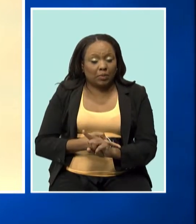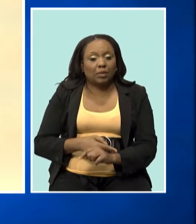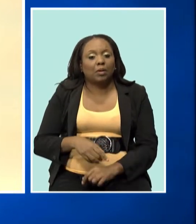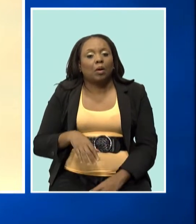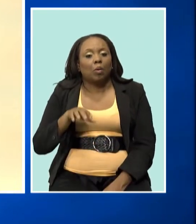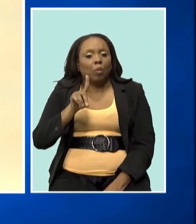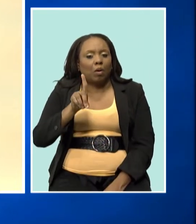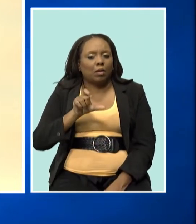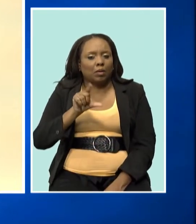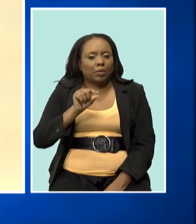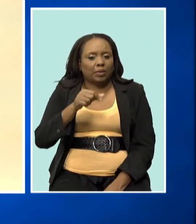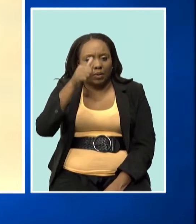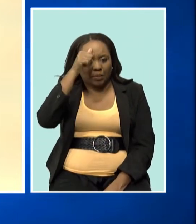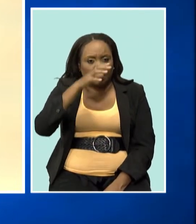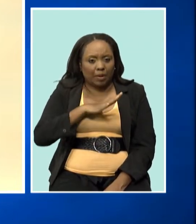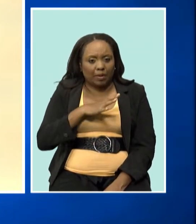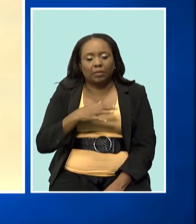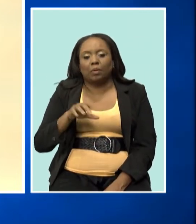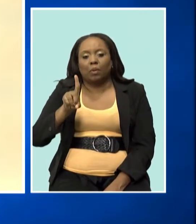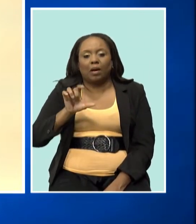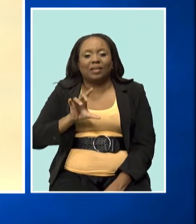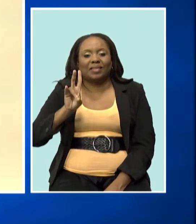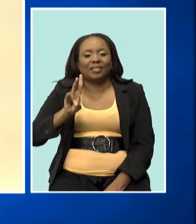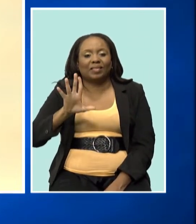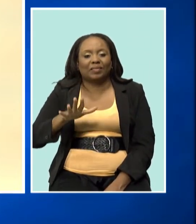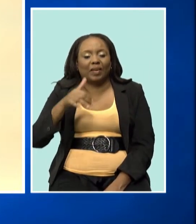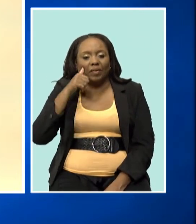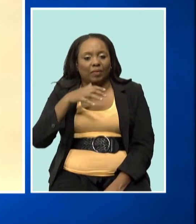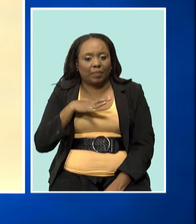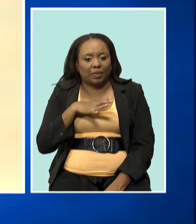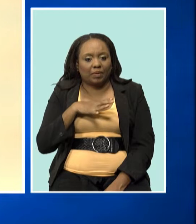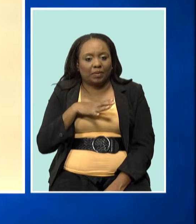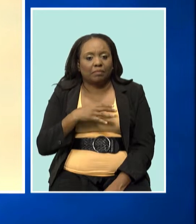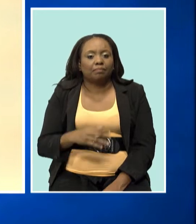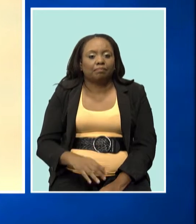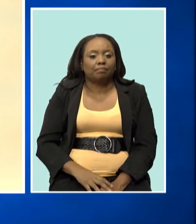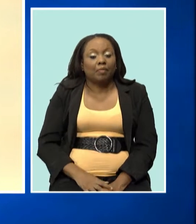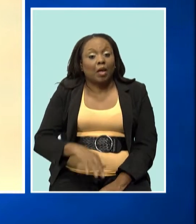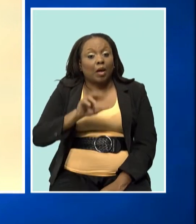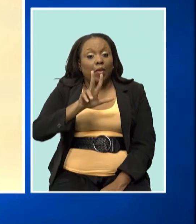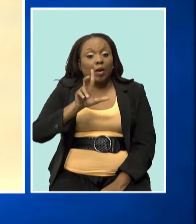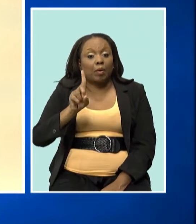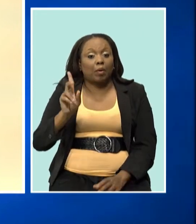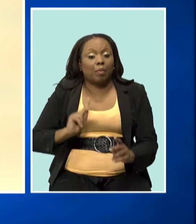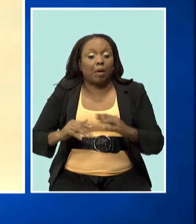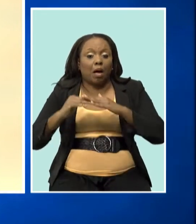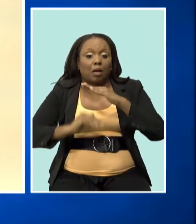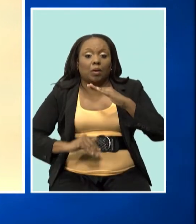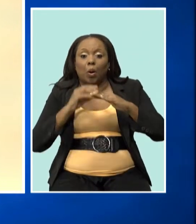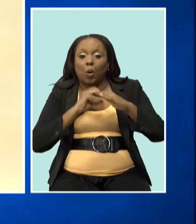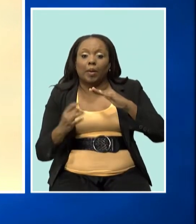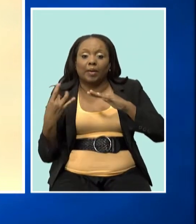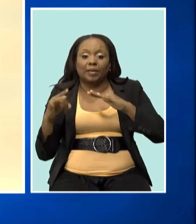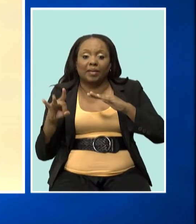time, he's not able to walk. Oh. Yeah, Deshaun can't walk. Deshaun is bedridden at this point in time.